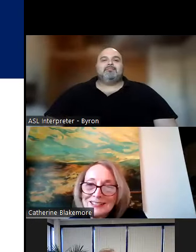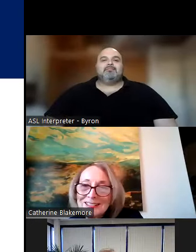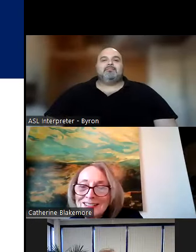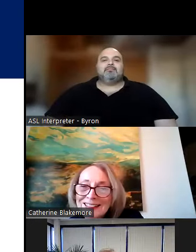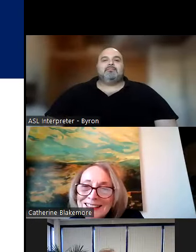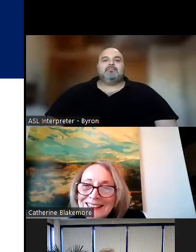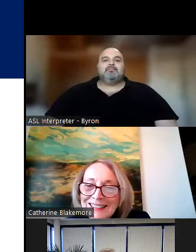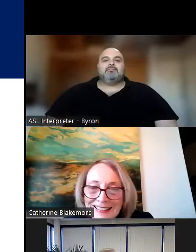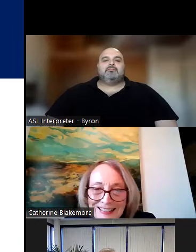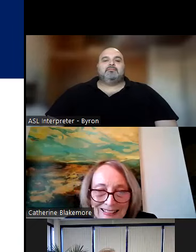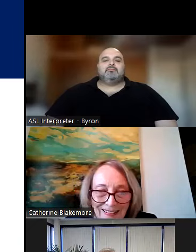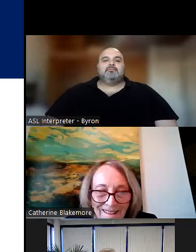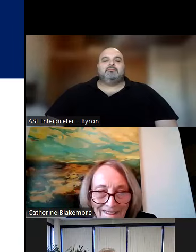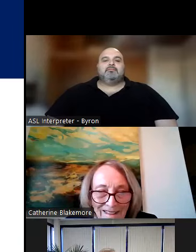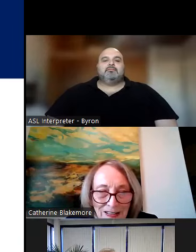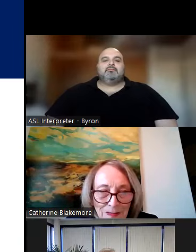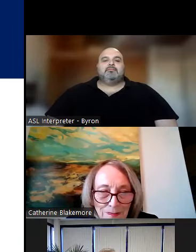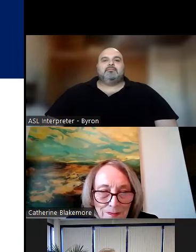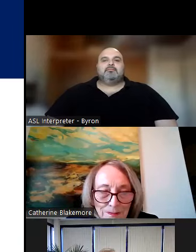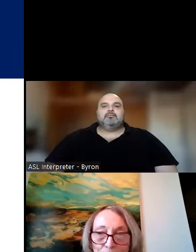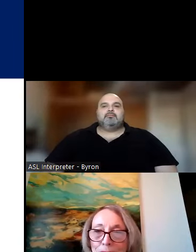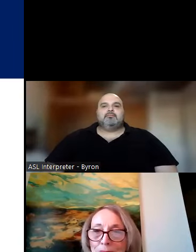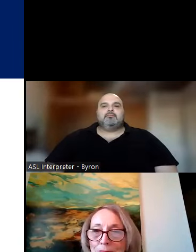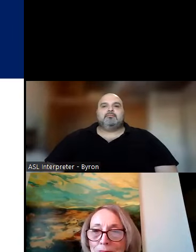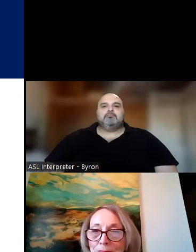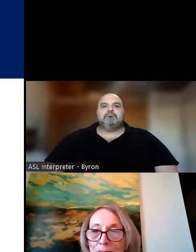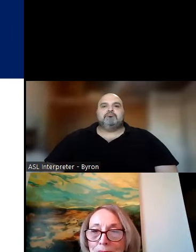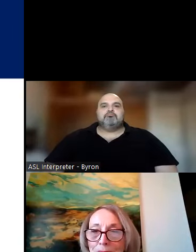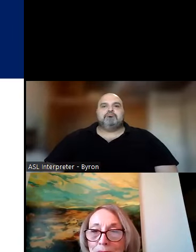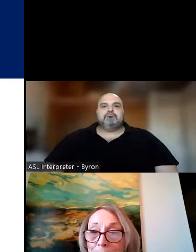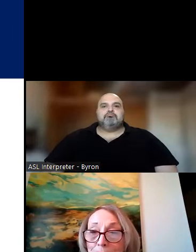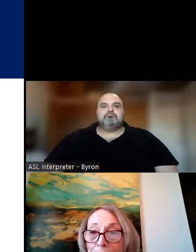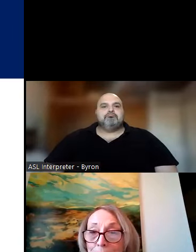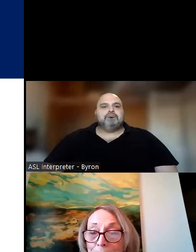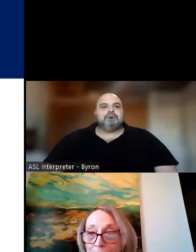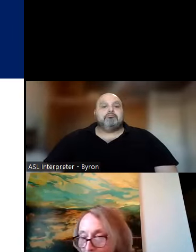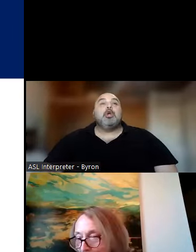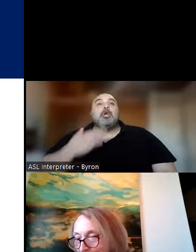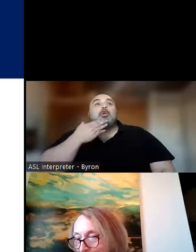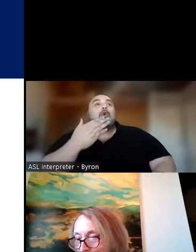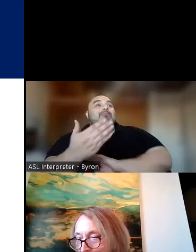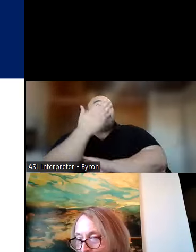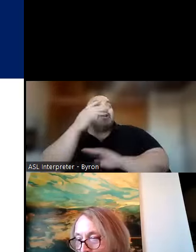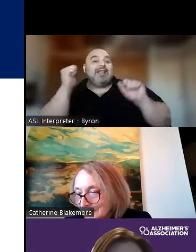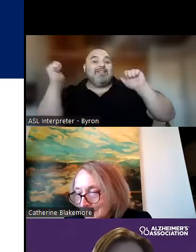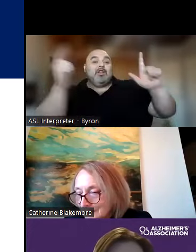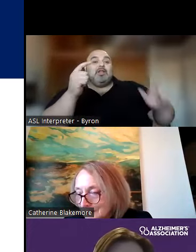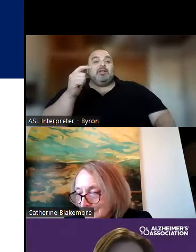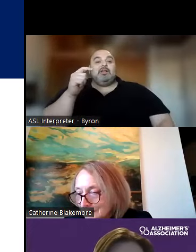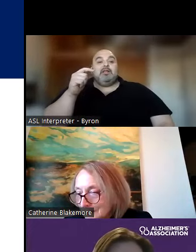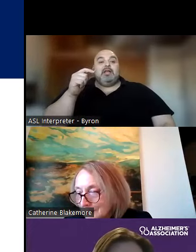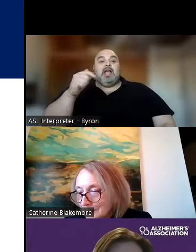Canio. Good morning, everyone. Wynn Canio. I'm